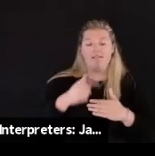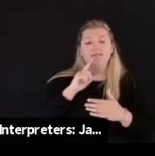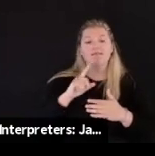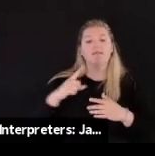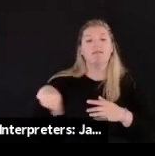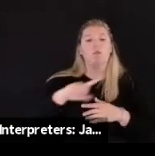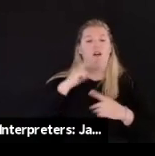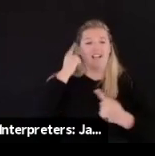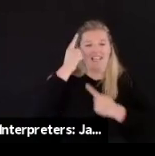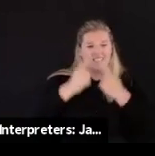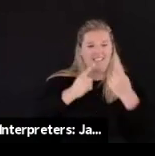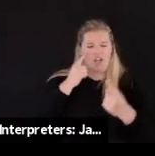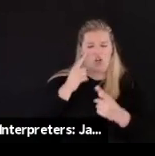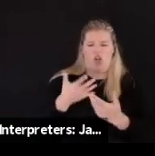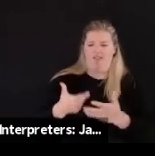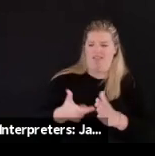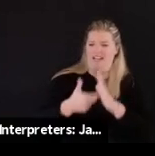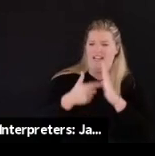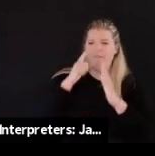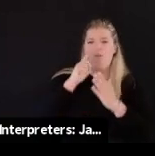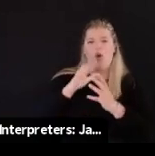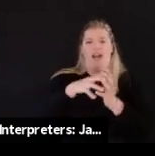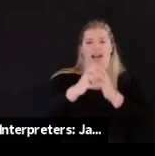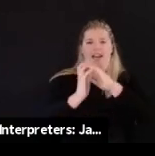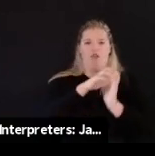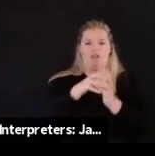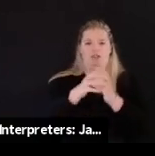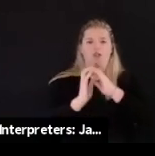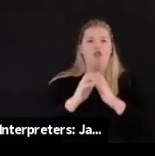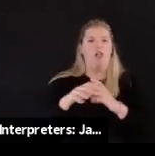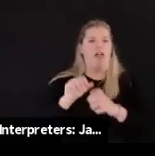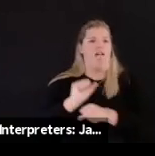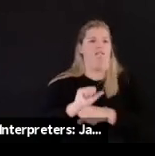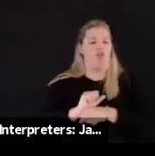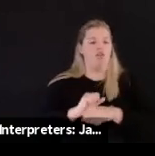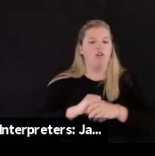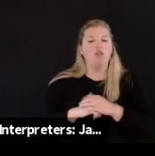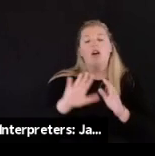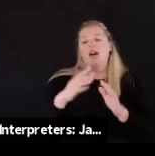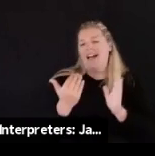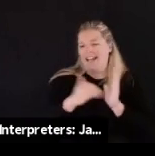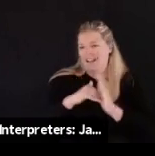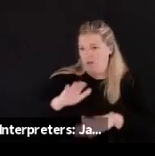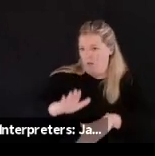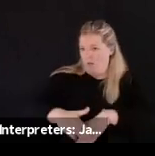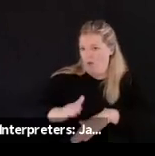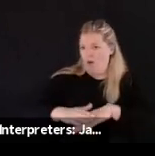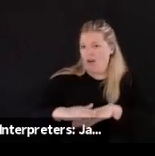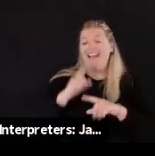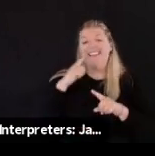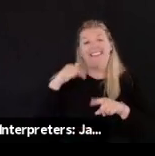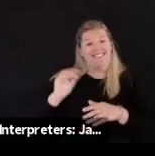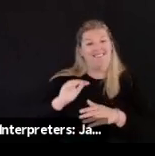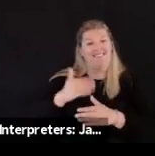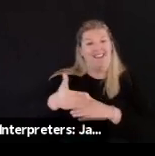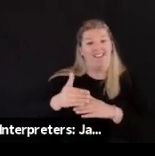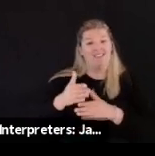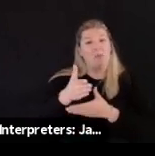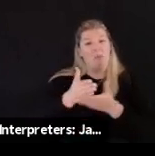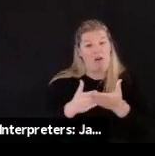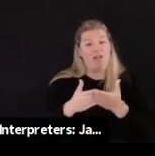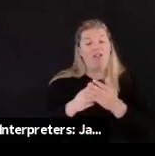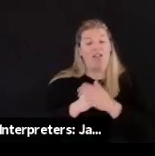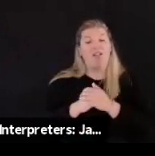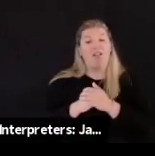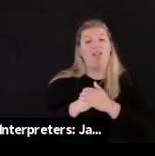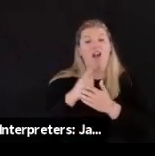need for intersectional efforts. Now, I want to provide another gentle warning that this next portion is a compilation